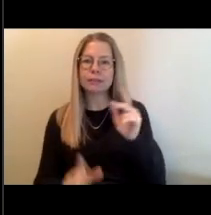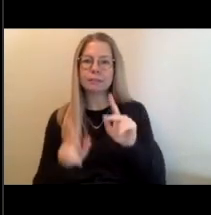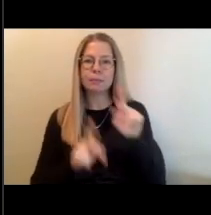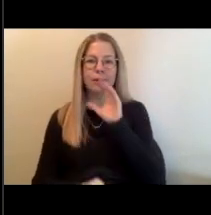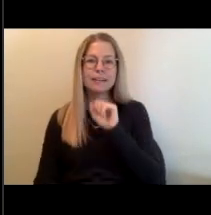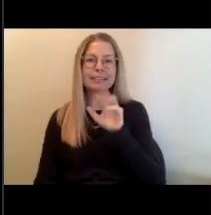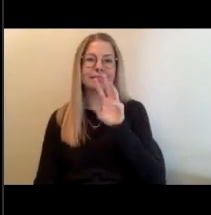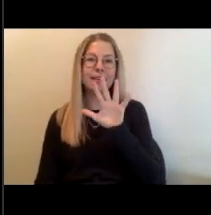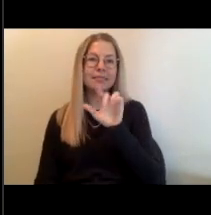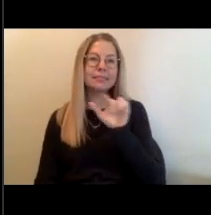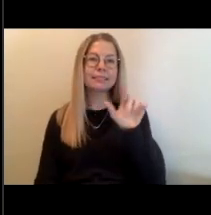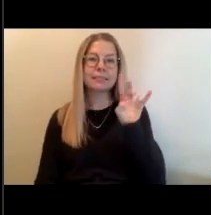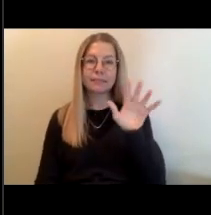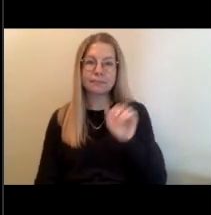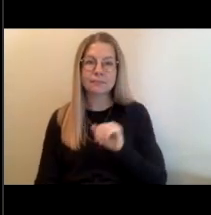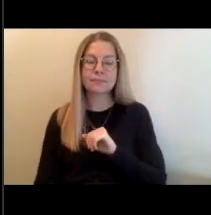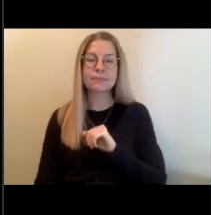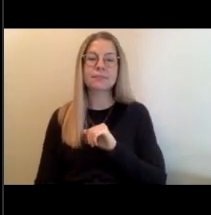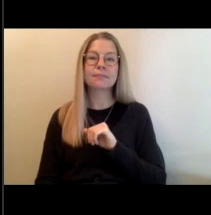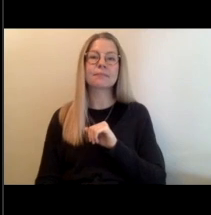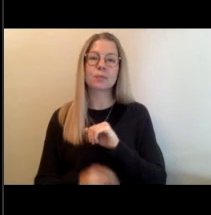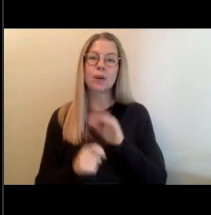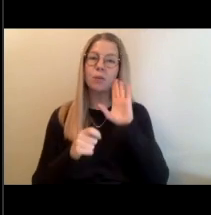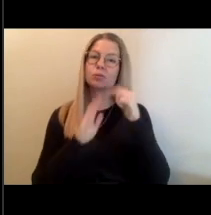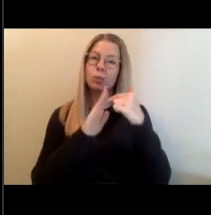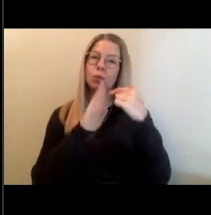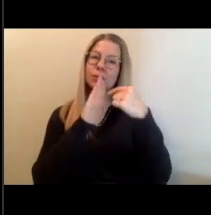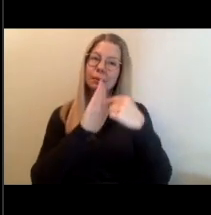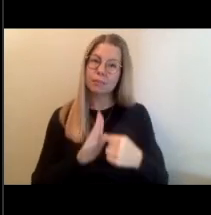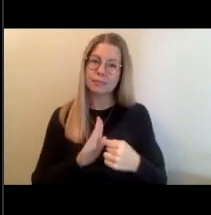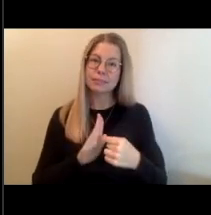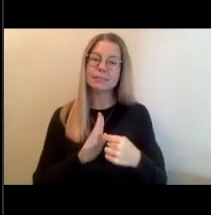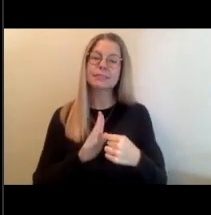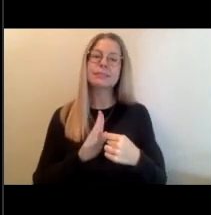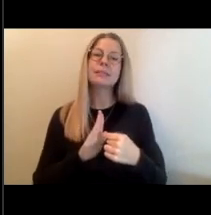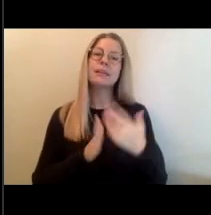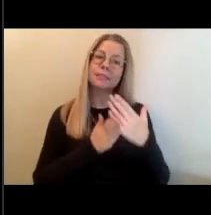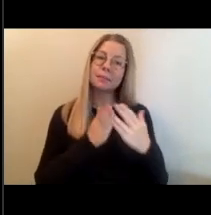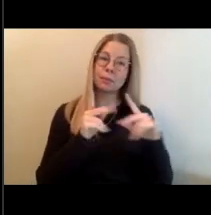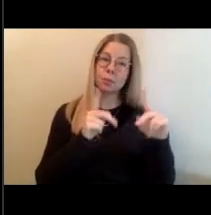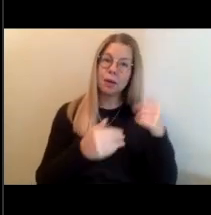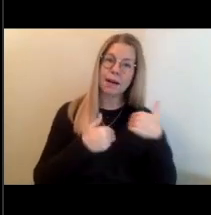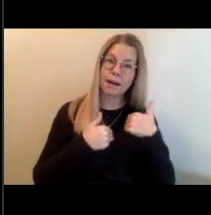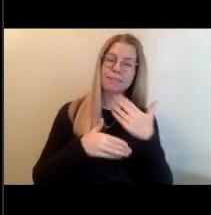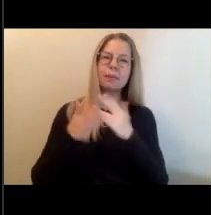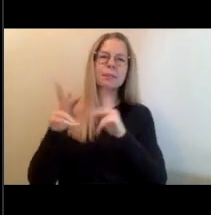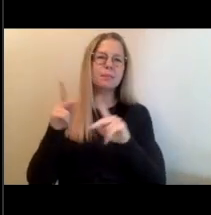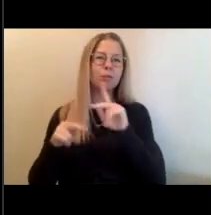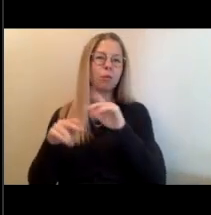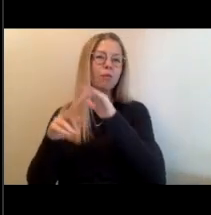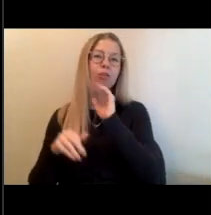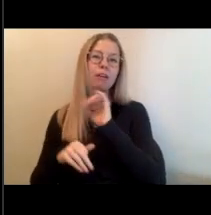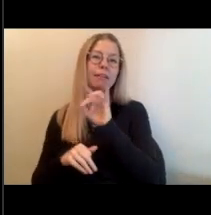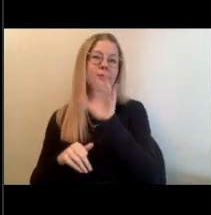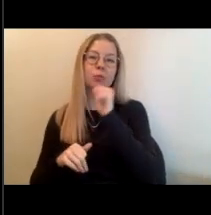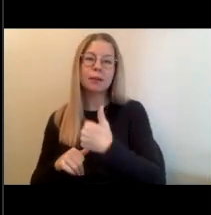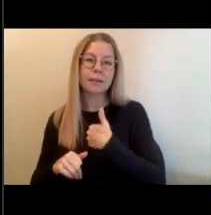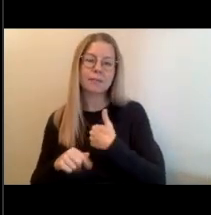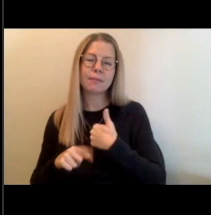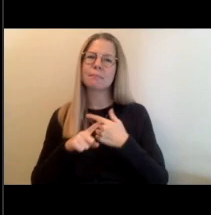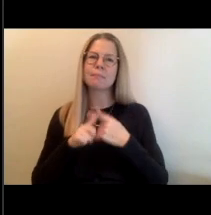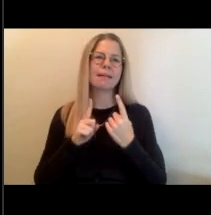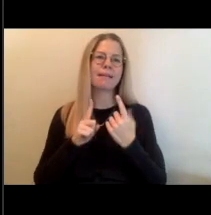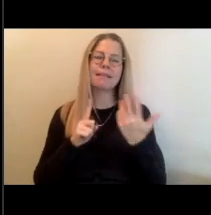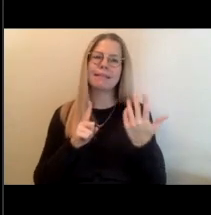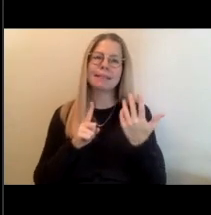with Alzheimer's and people who are over 85 and don't have it, but the numbers go up as we age. It doesn't discriminate.